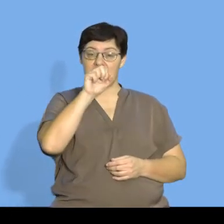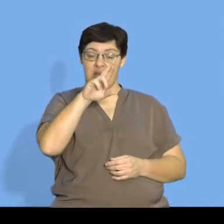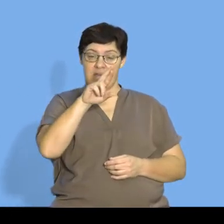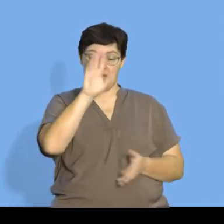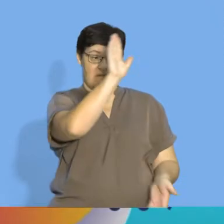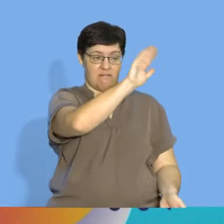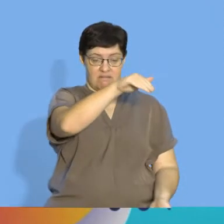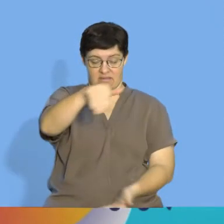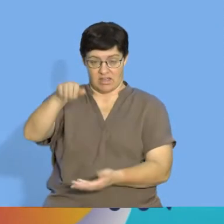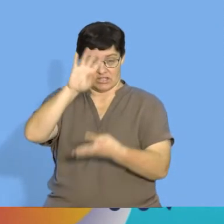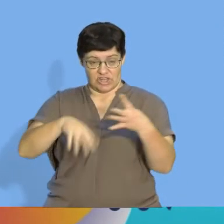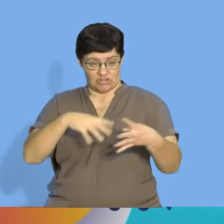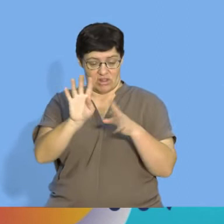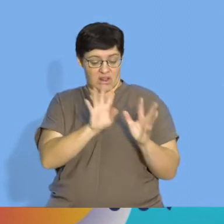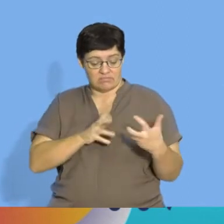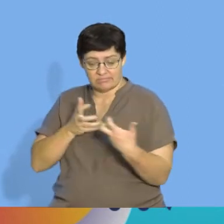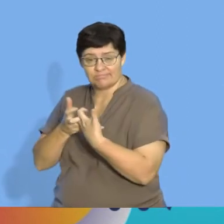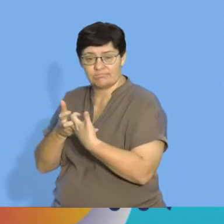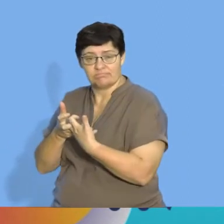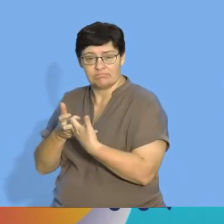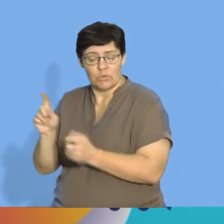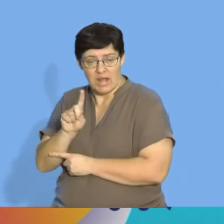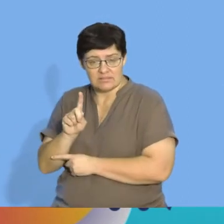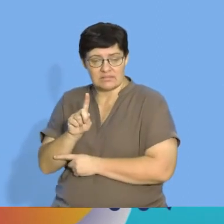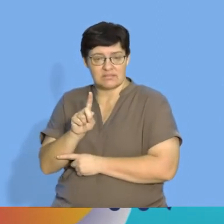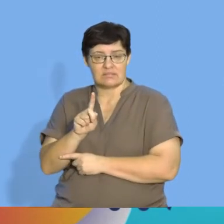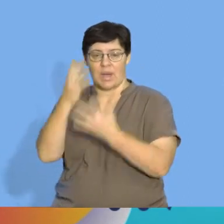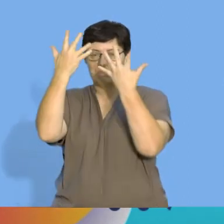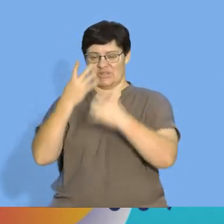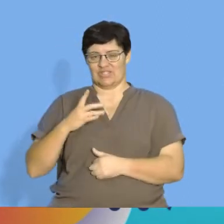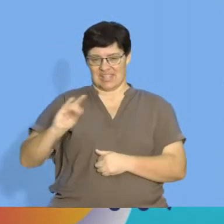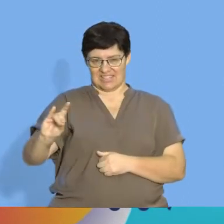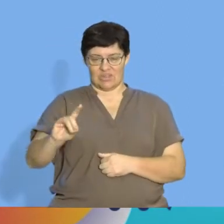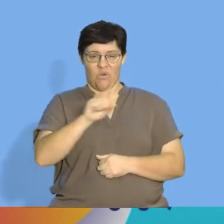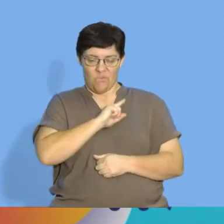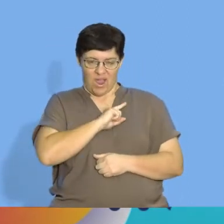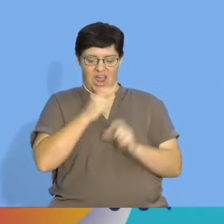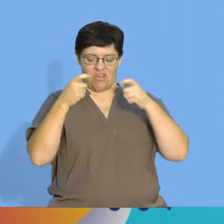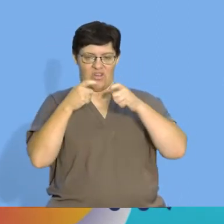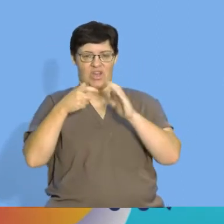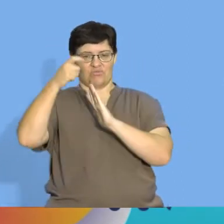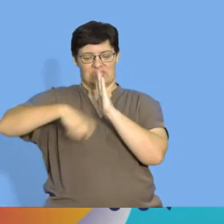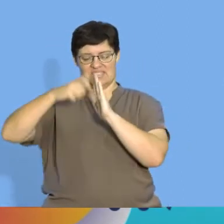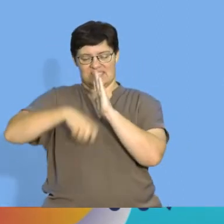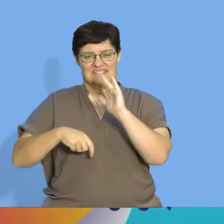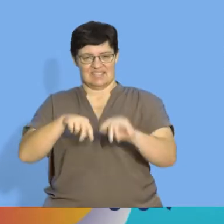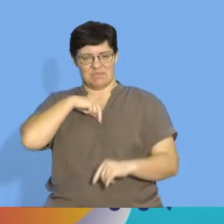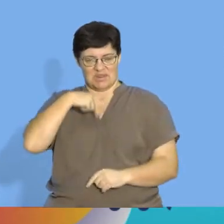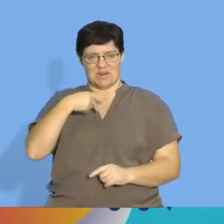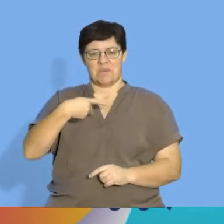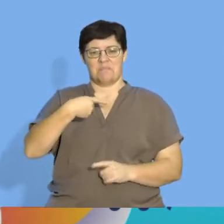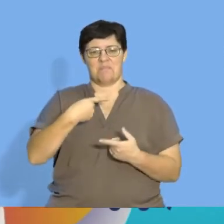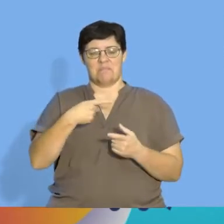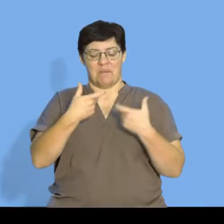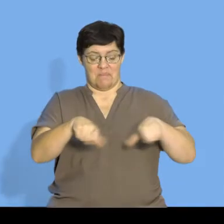collection schedule will fit into your cash budget as receipts from debtors. So what will you say?